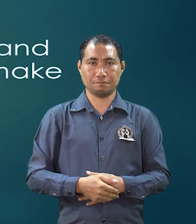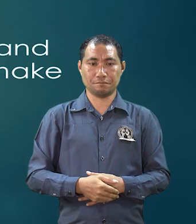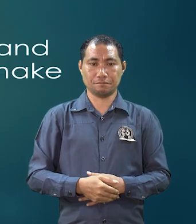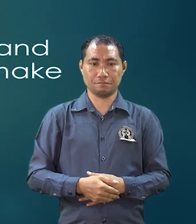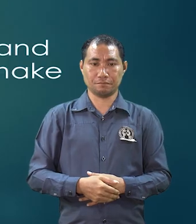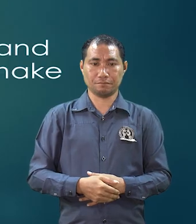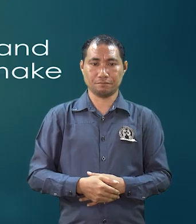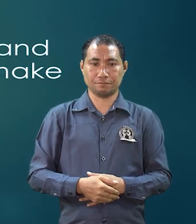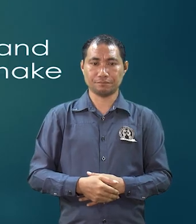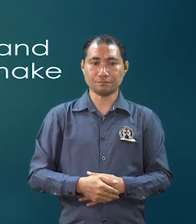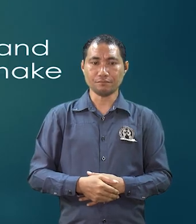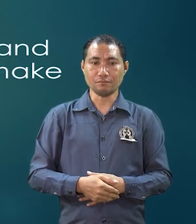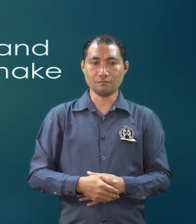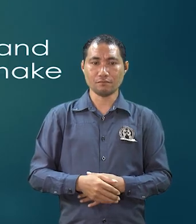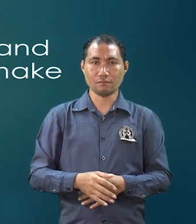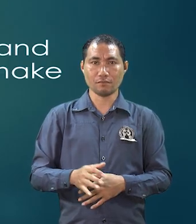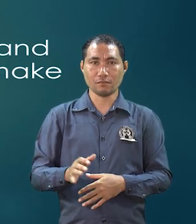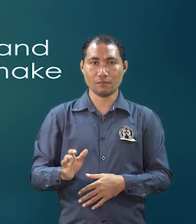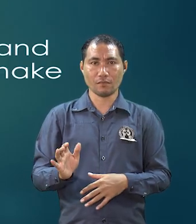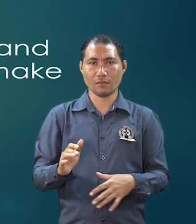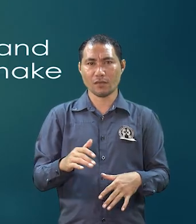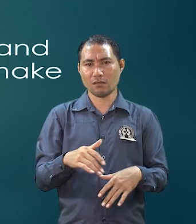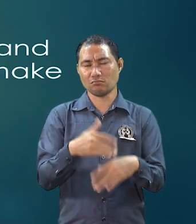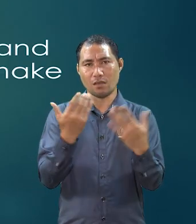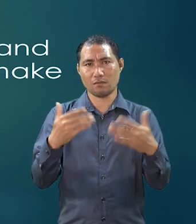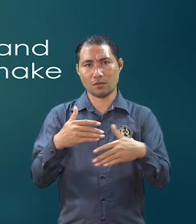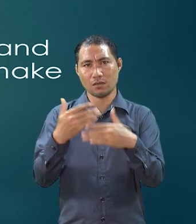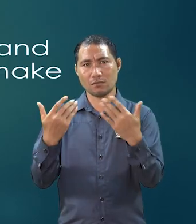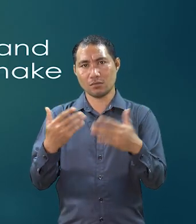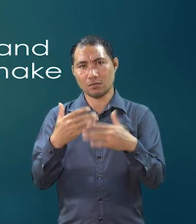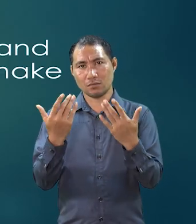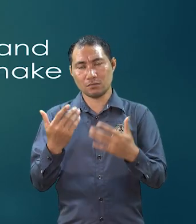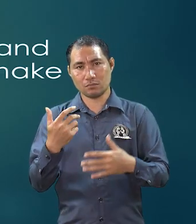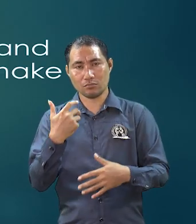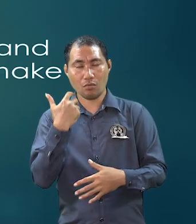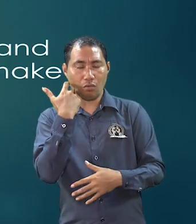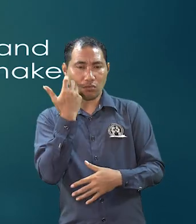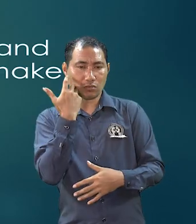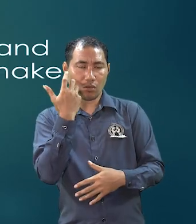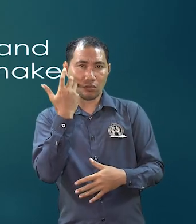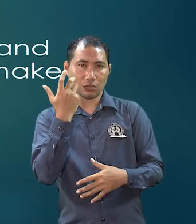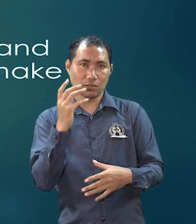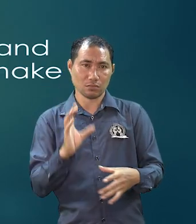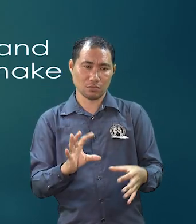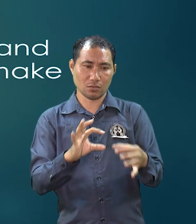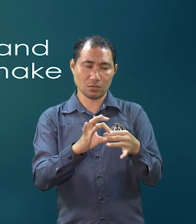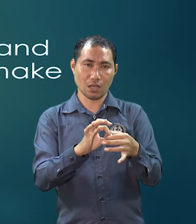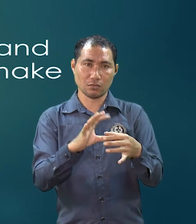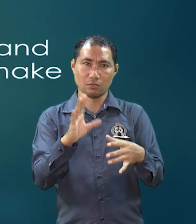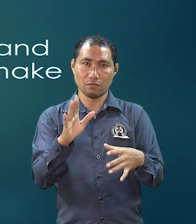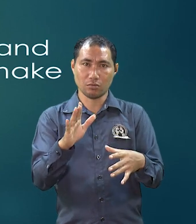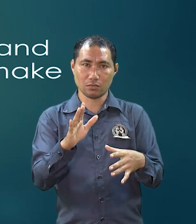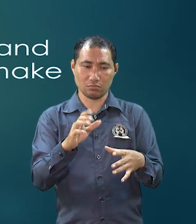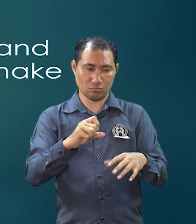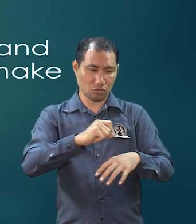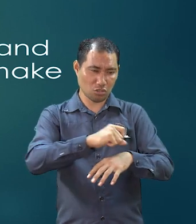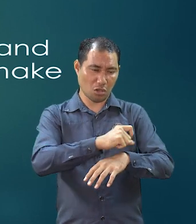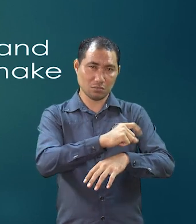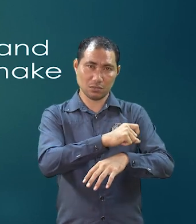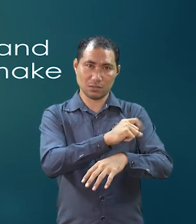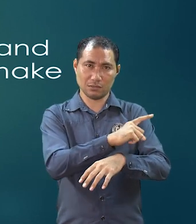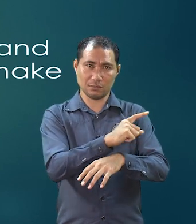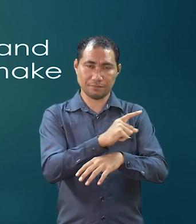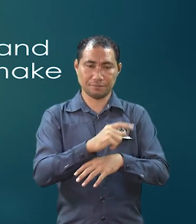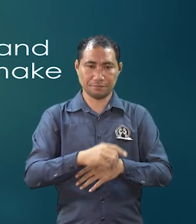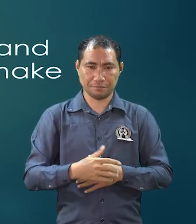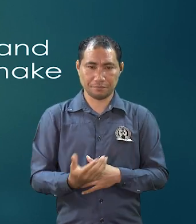In our everyday lives, we always come into contact with millions of outside germs and